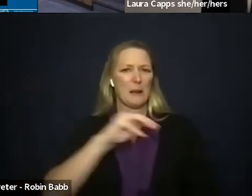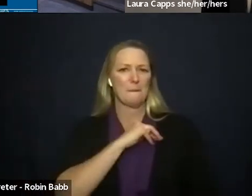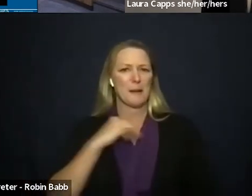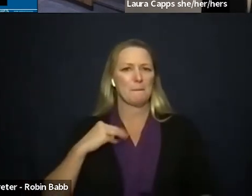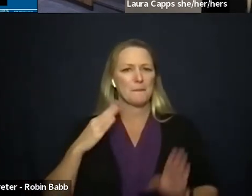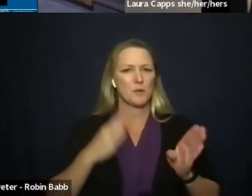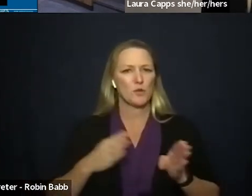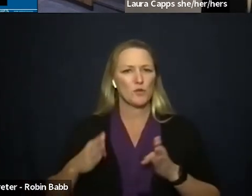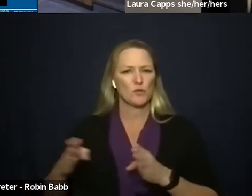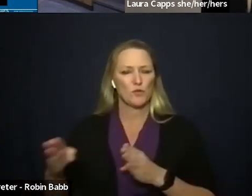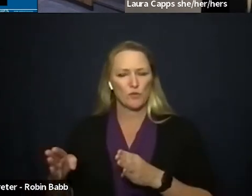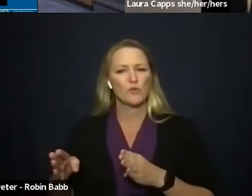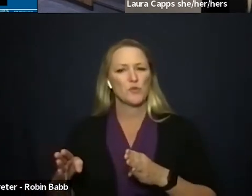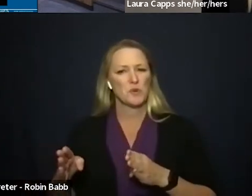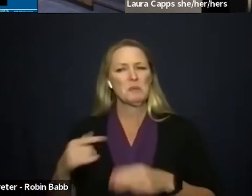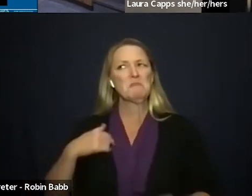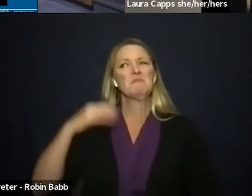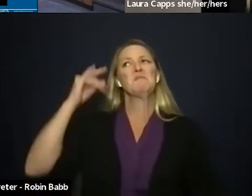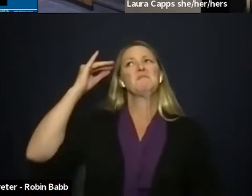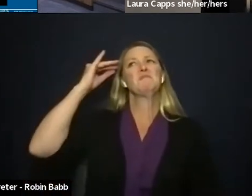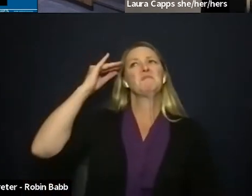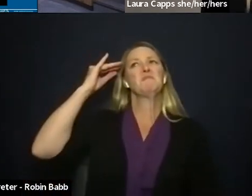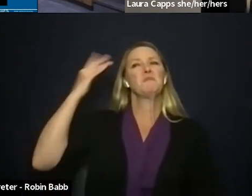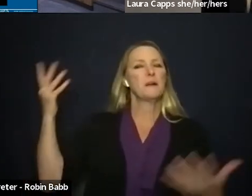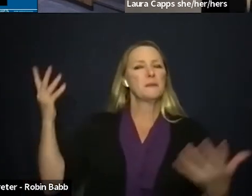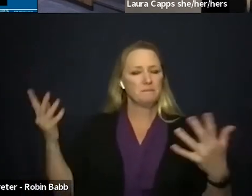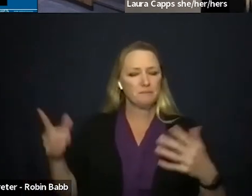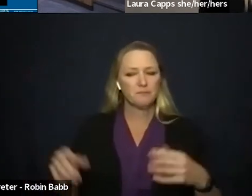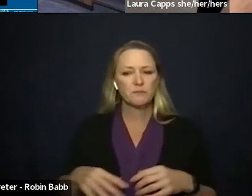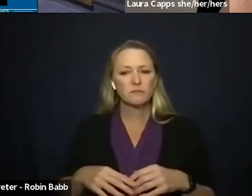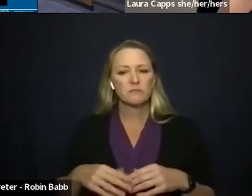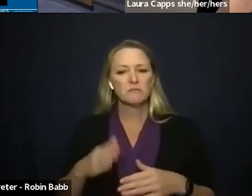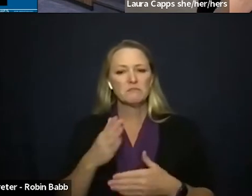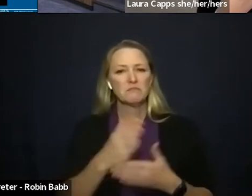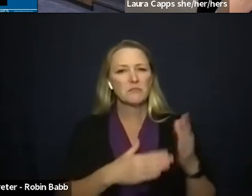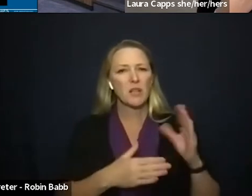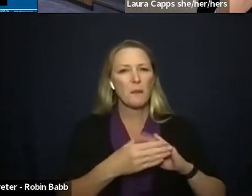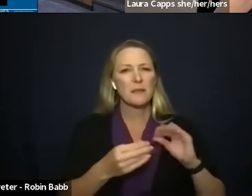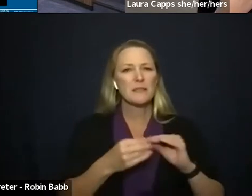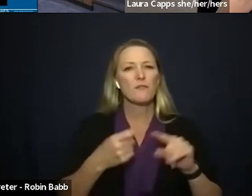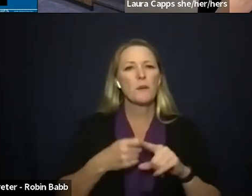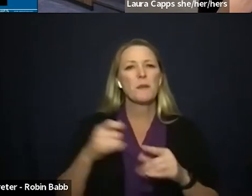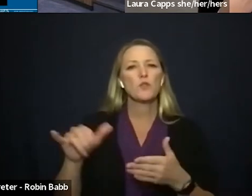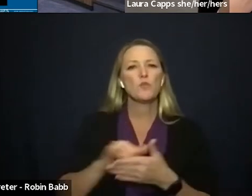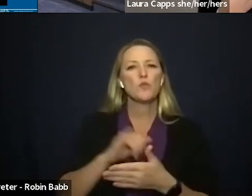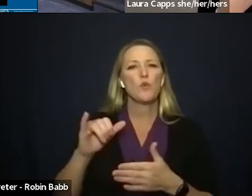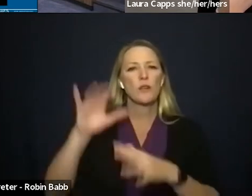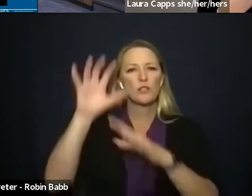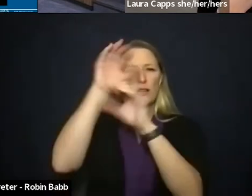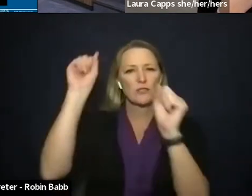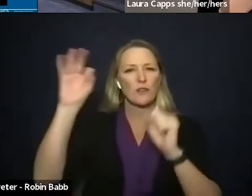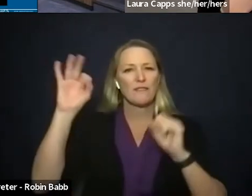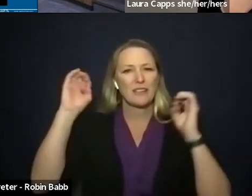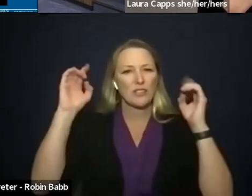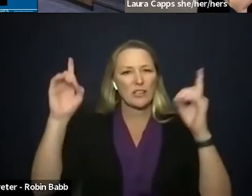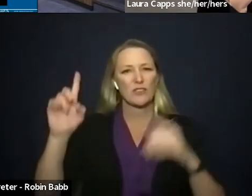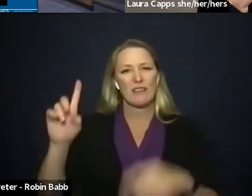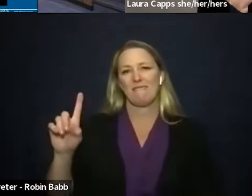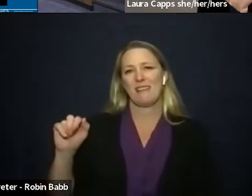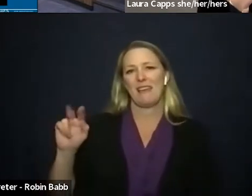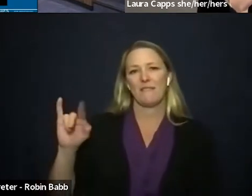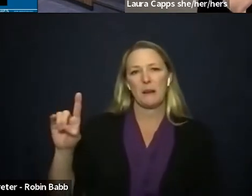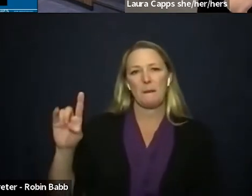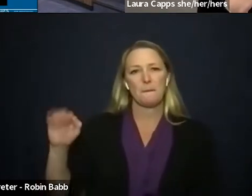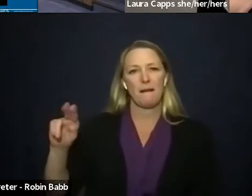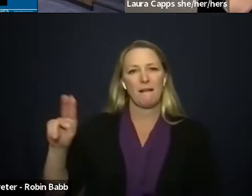things i'm i'm thinking about are comments from the new york chancellor of education david banks and he focuses a